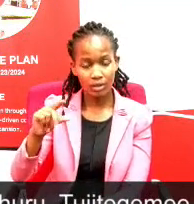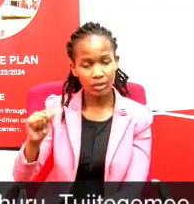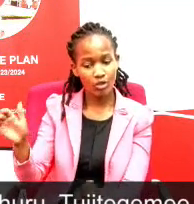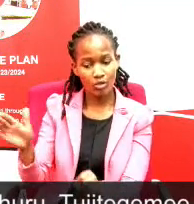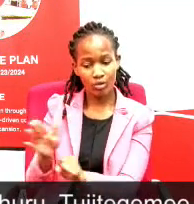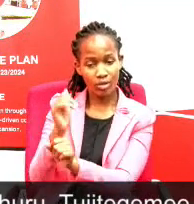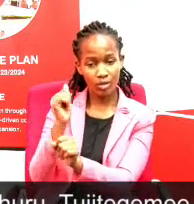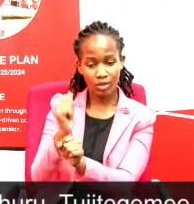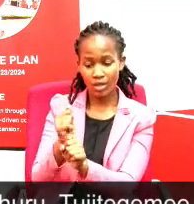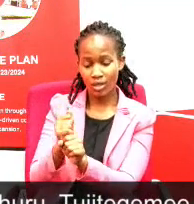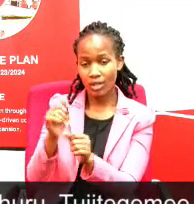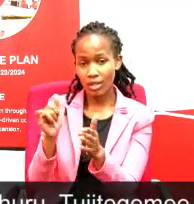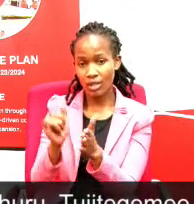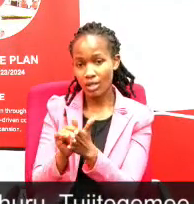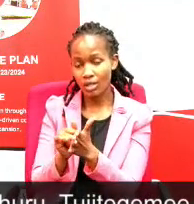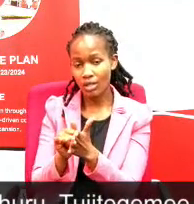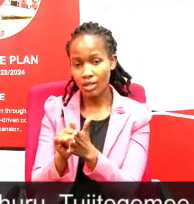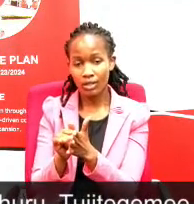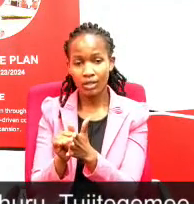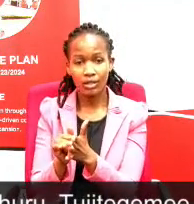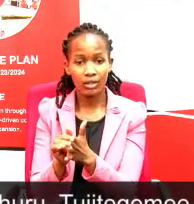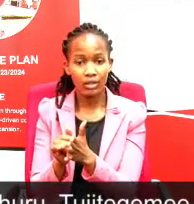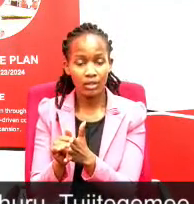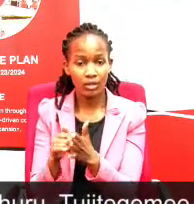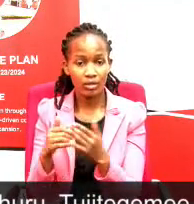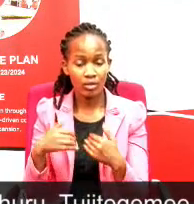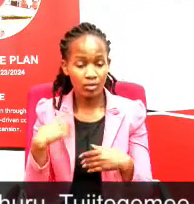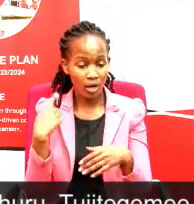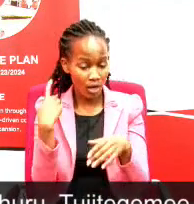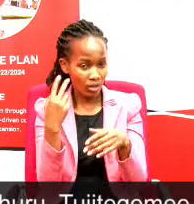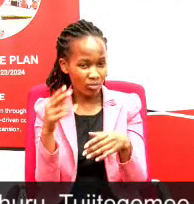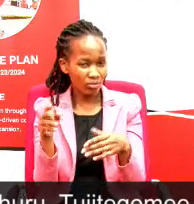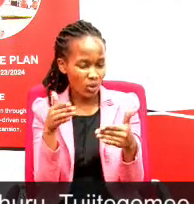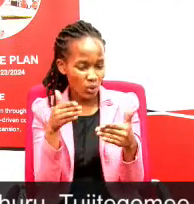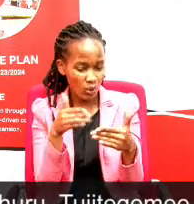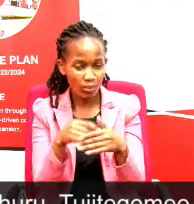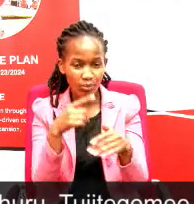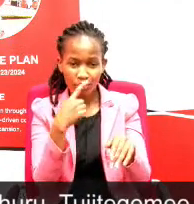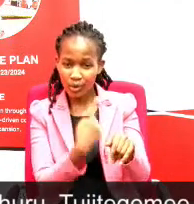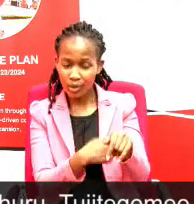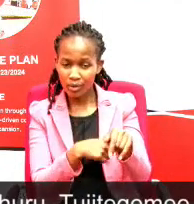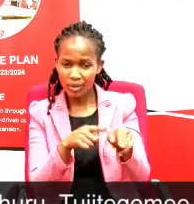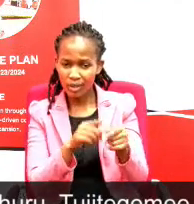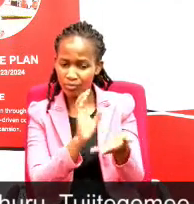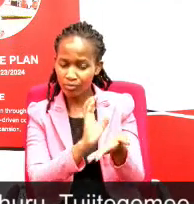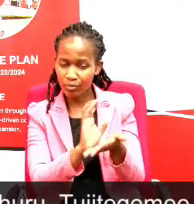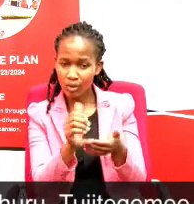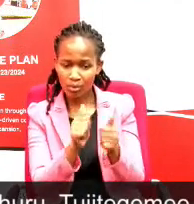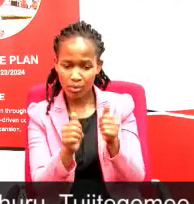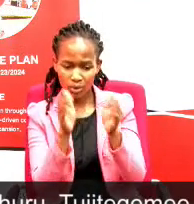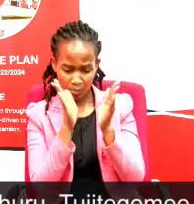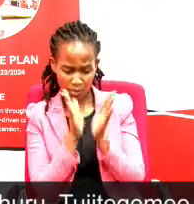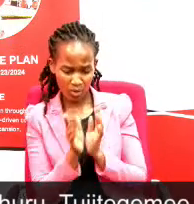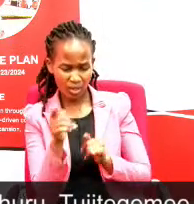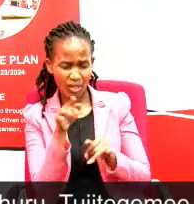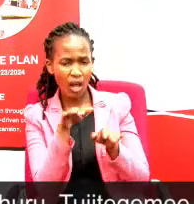that we will cut down on the time and cost that a trader comes and waits